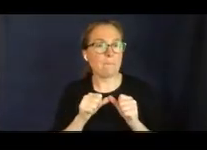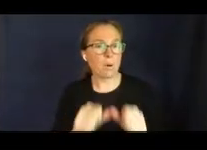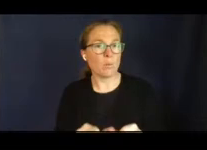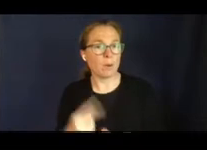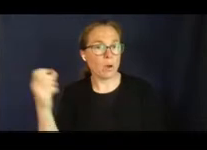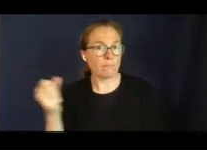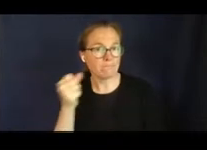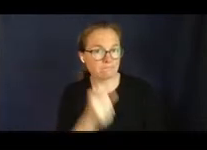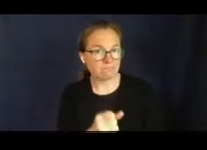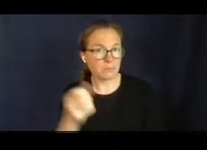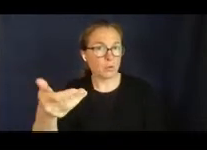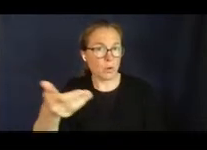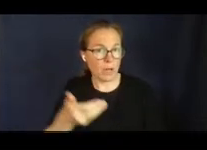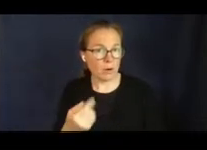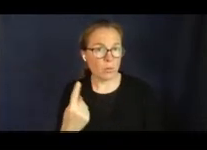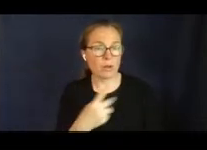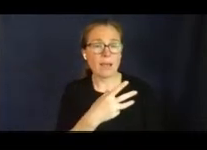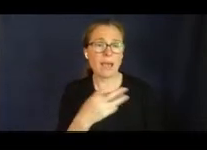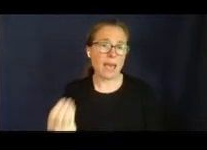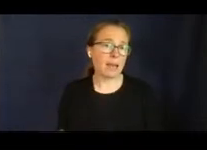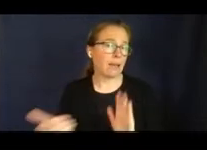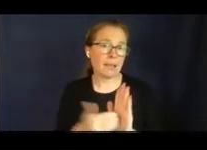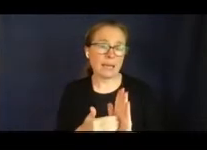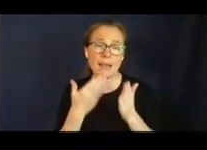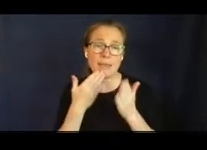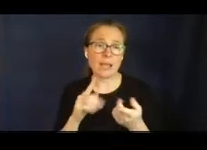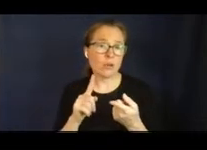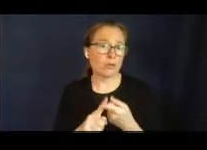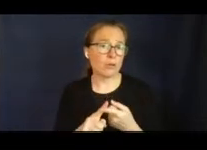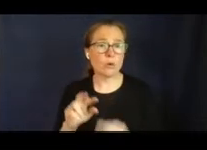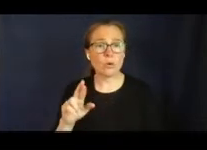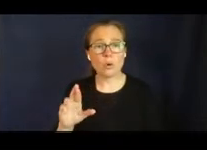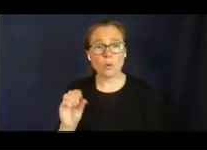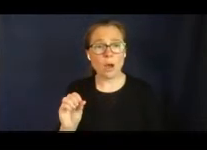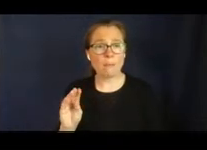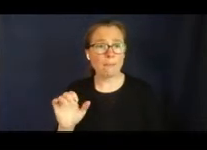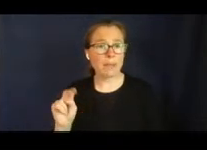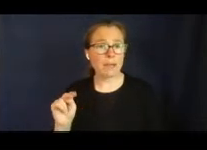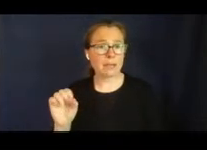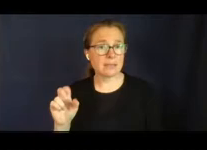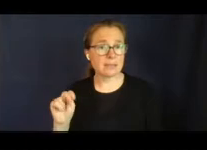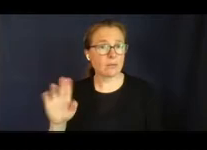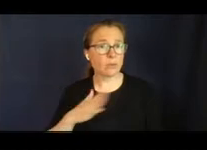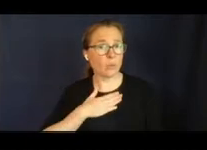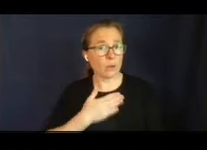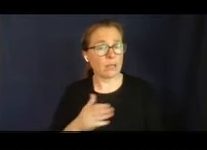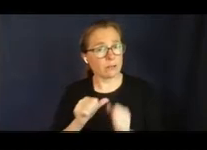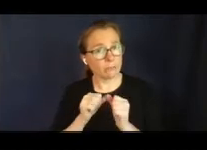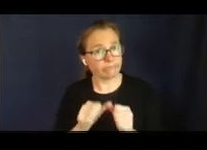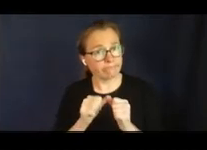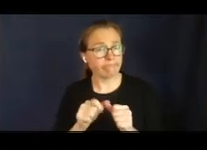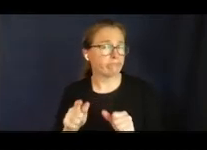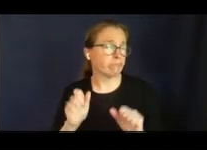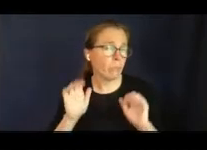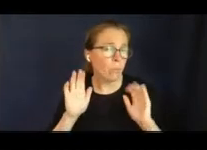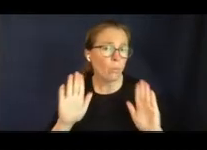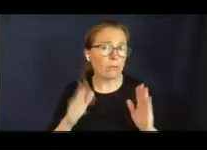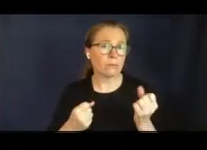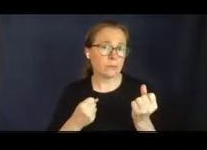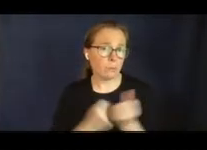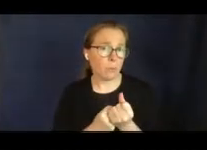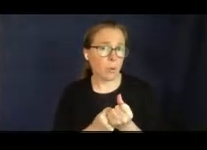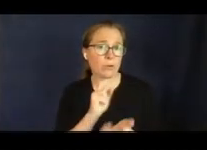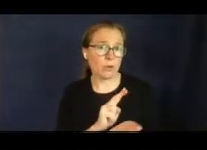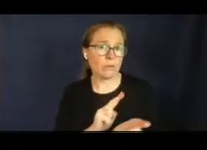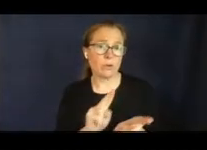as always, we greatly appreciate Dr. Robinson's willingness to continue his exemplary efforts in support of our university